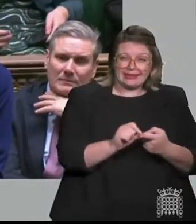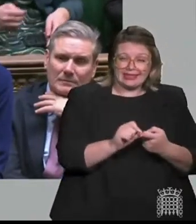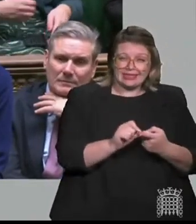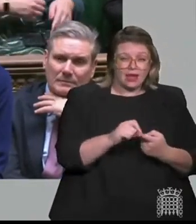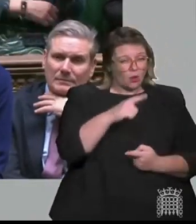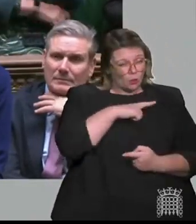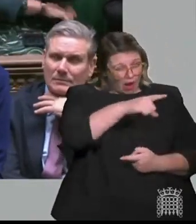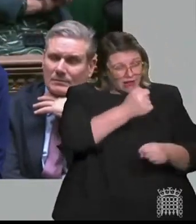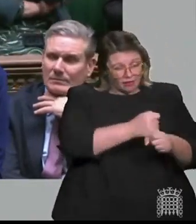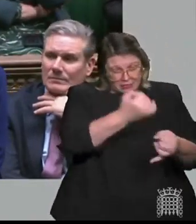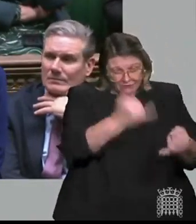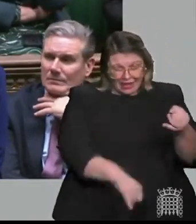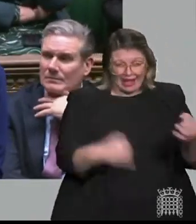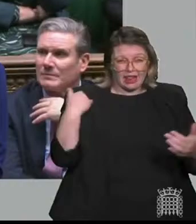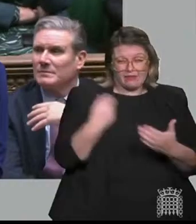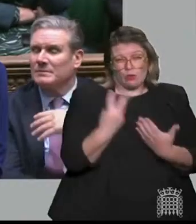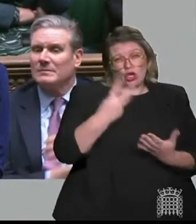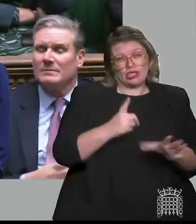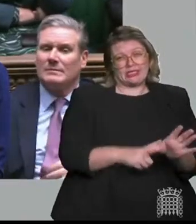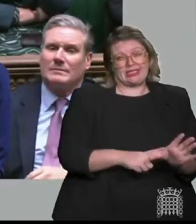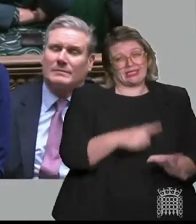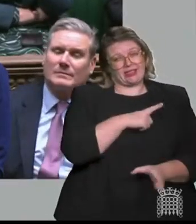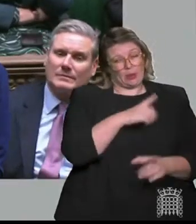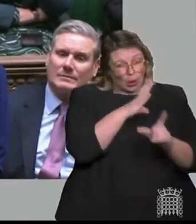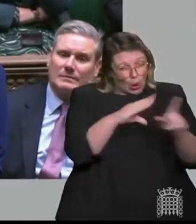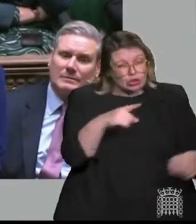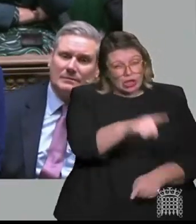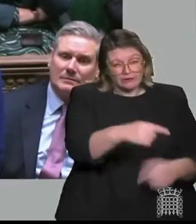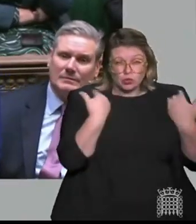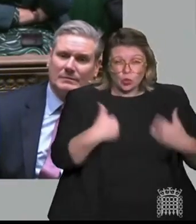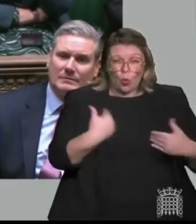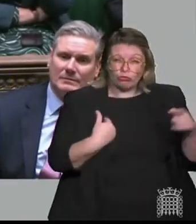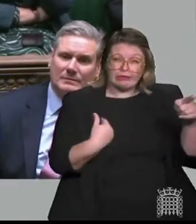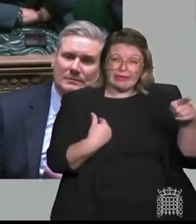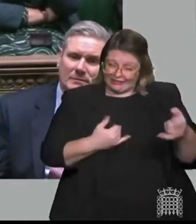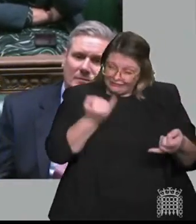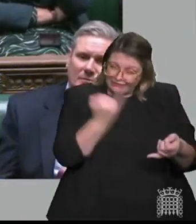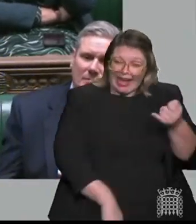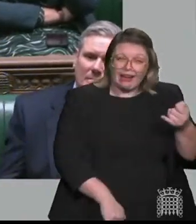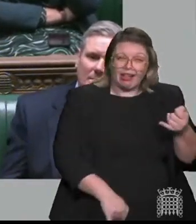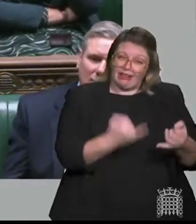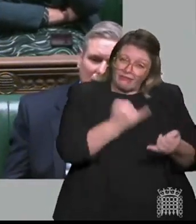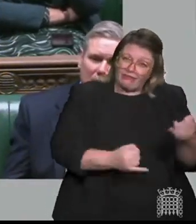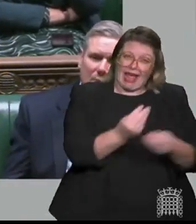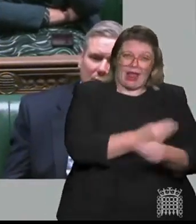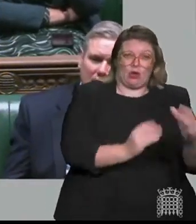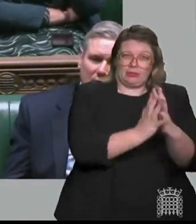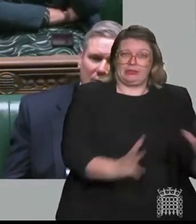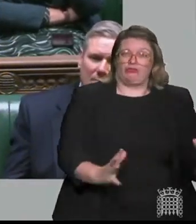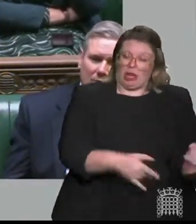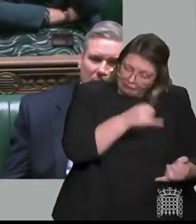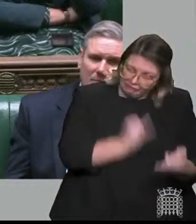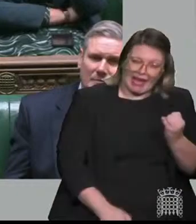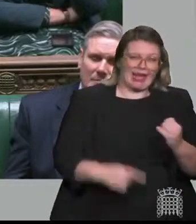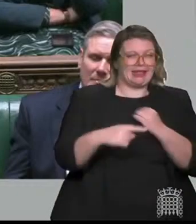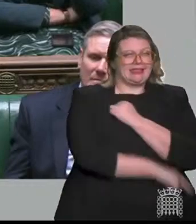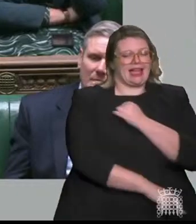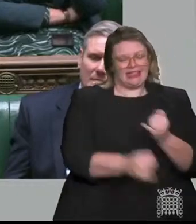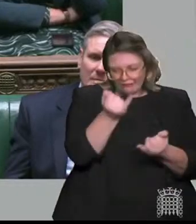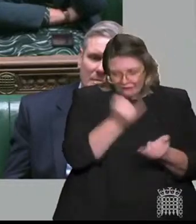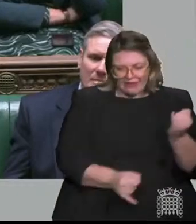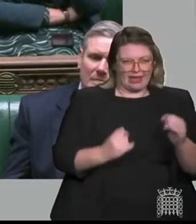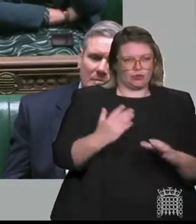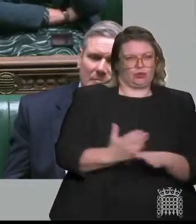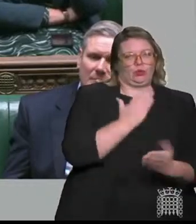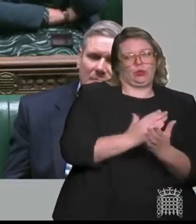their failures over 13 years. A Tory government that has failed on growth, failed on debt, failed on levelling up